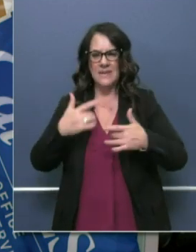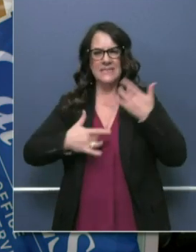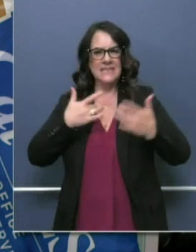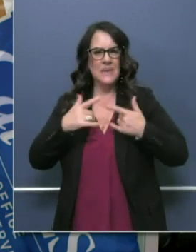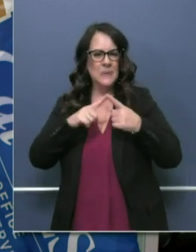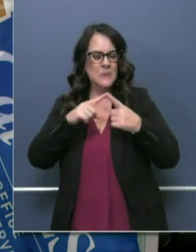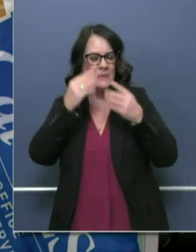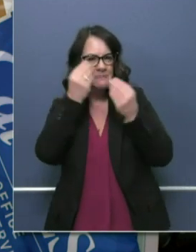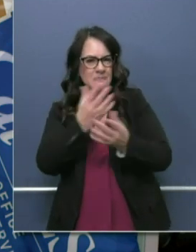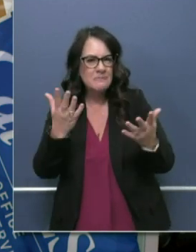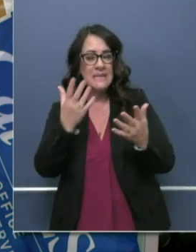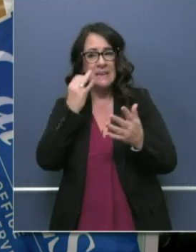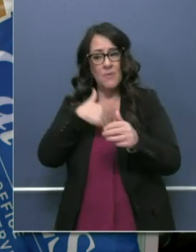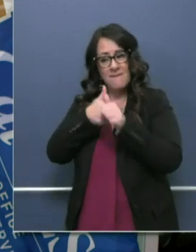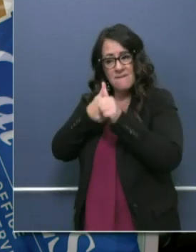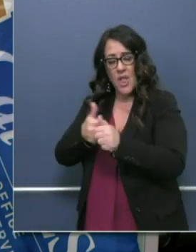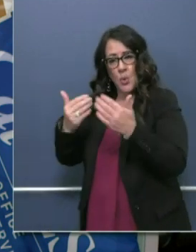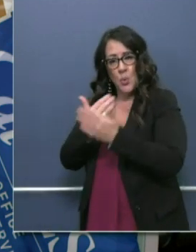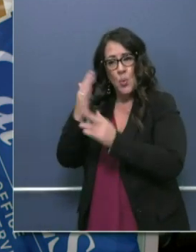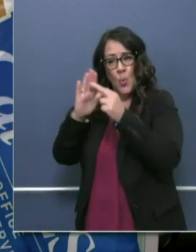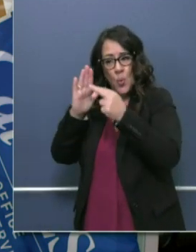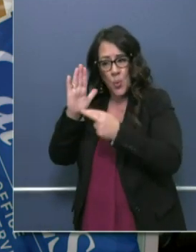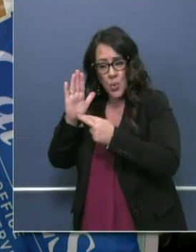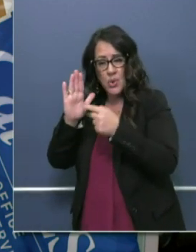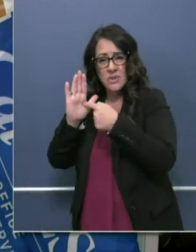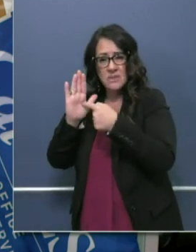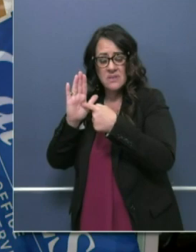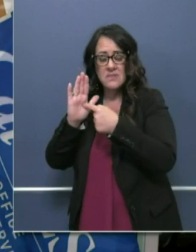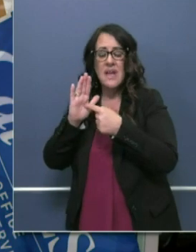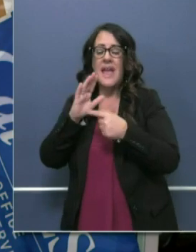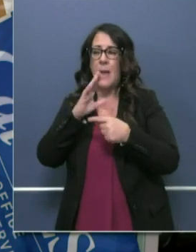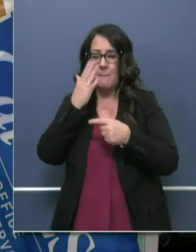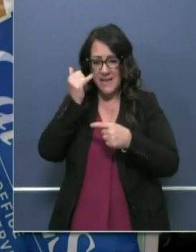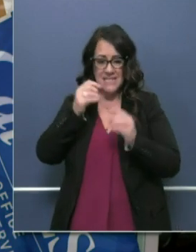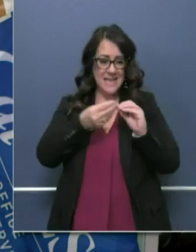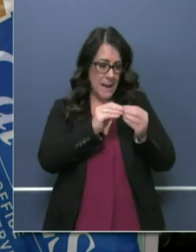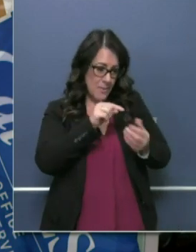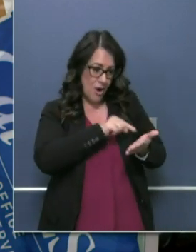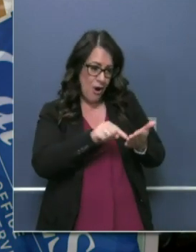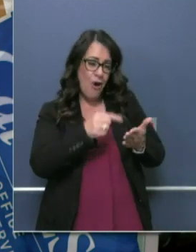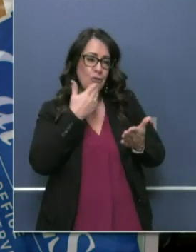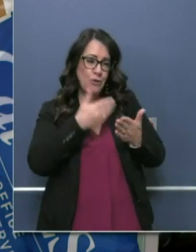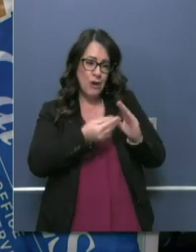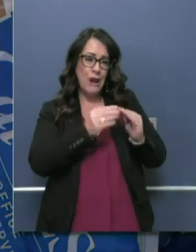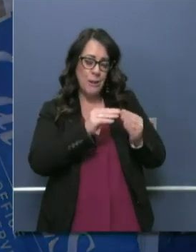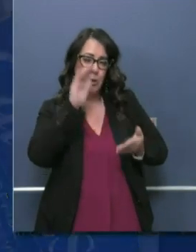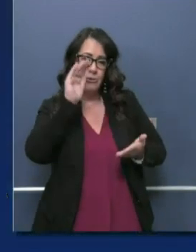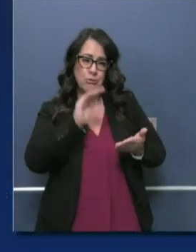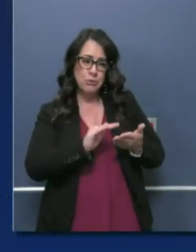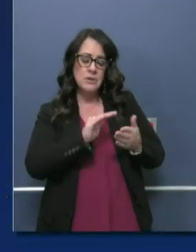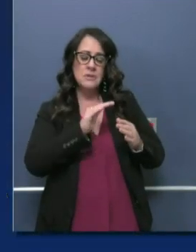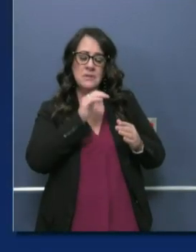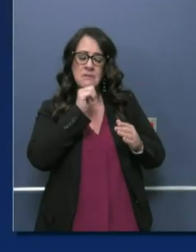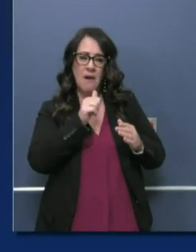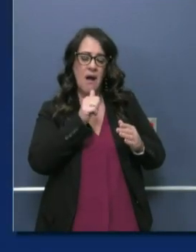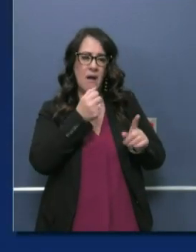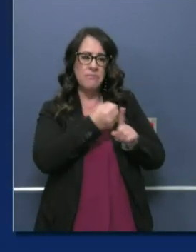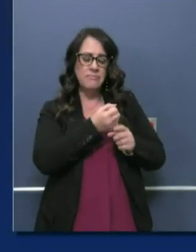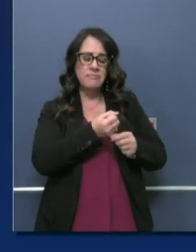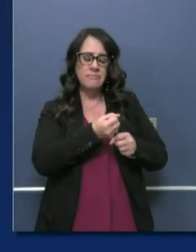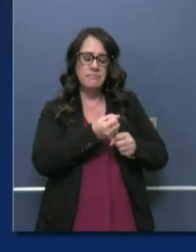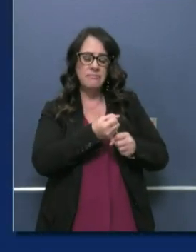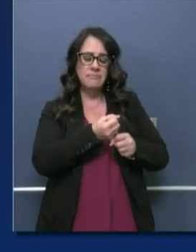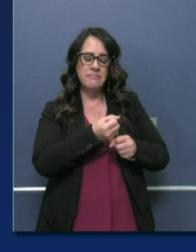sector with modifications because the data tells us so. And so the report card that the governor referred to, I'm going to share with you